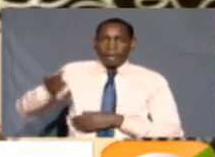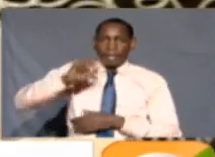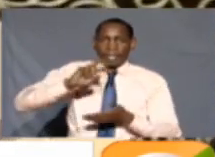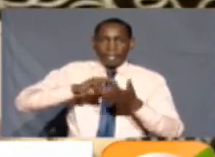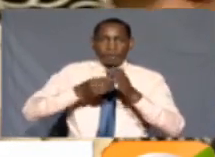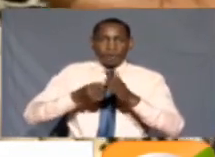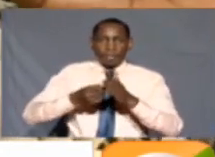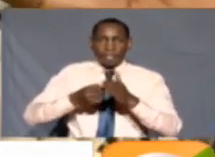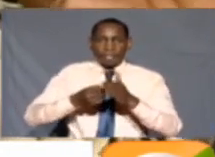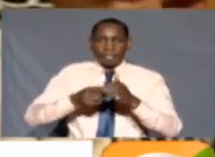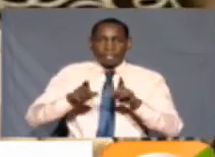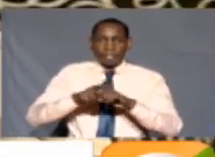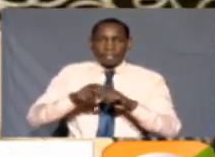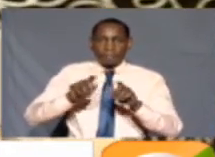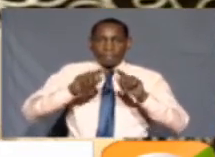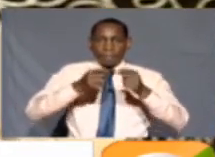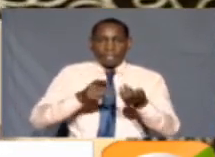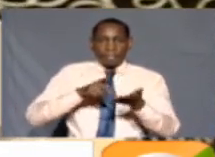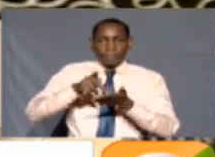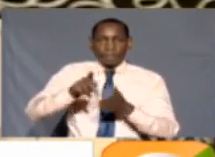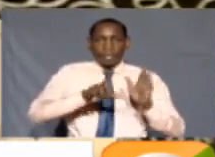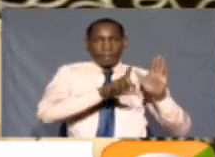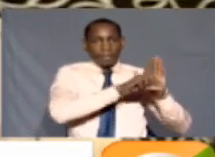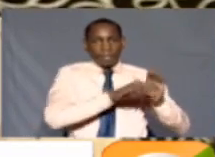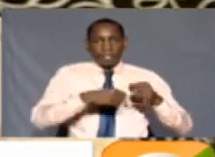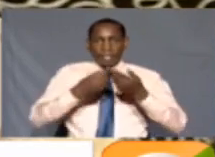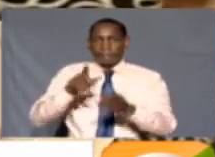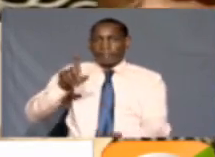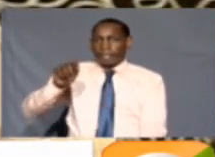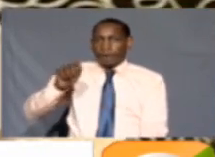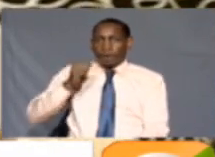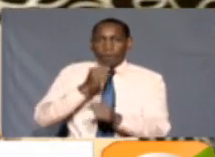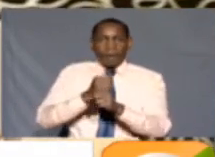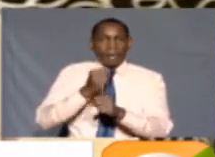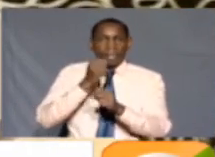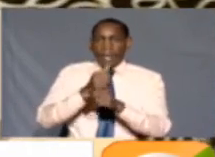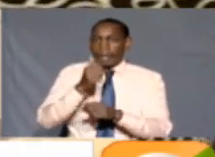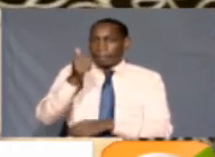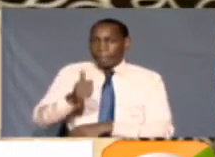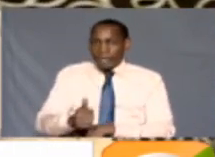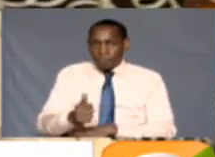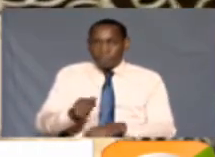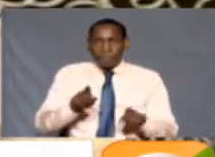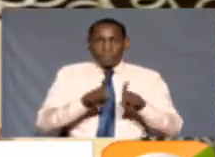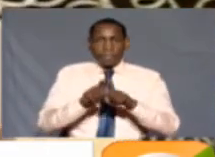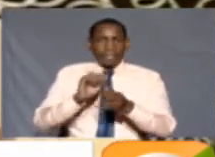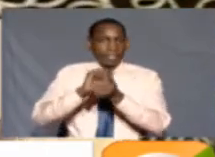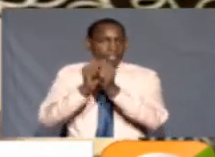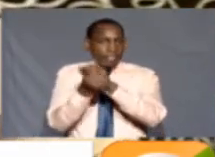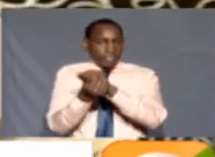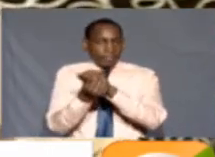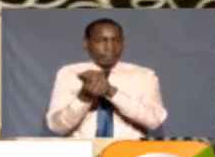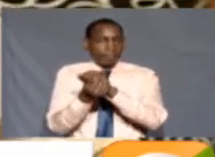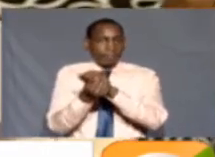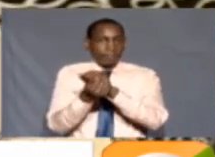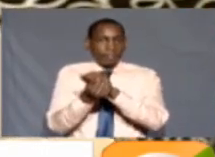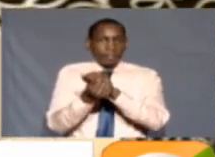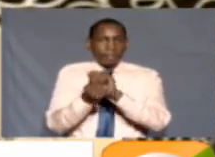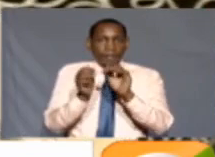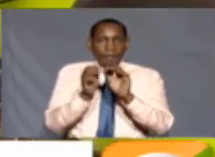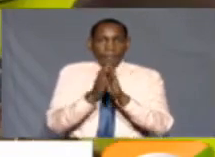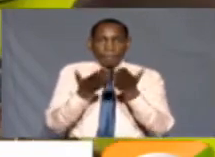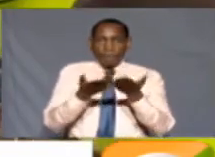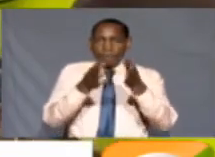prices, floating procurement rules, awarding tenders to the work never done, and manipulating the books of